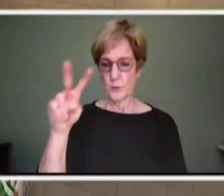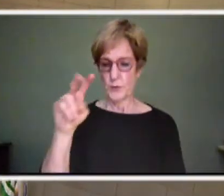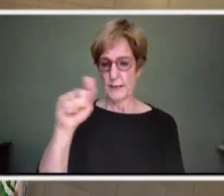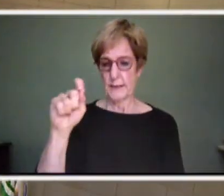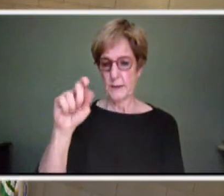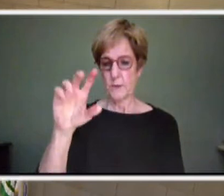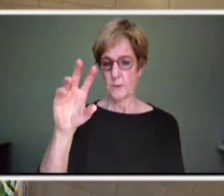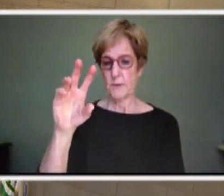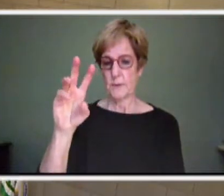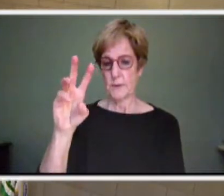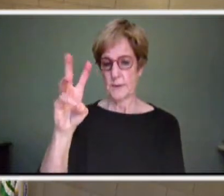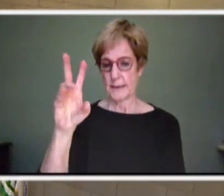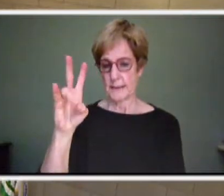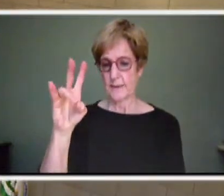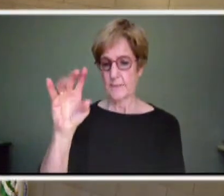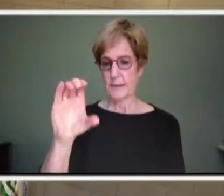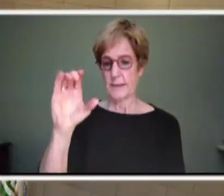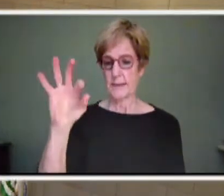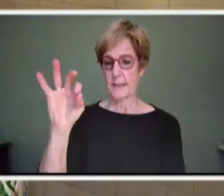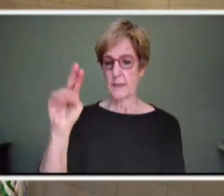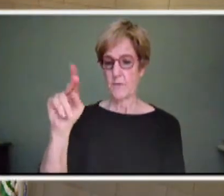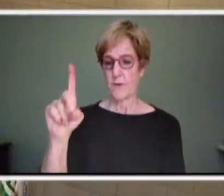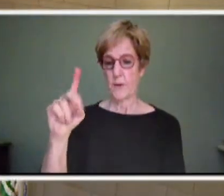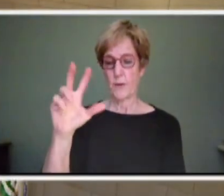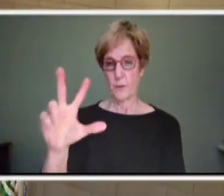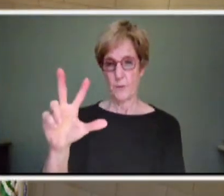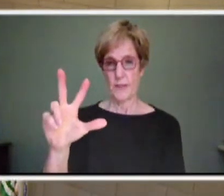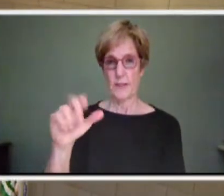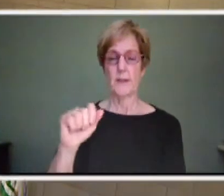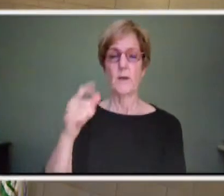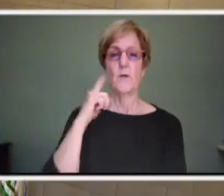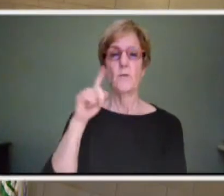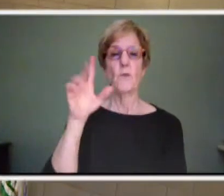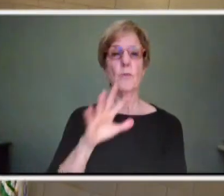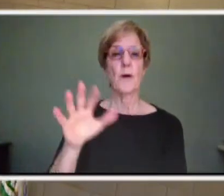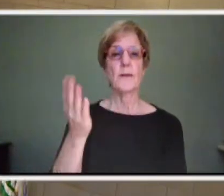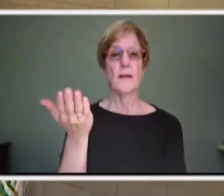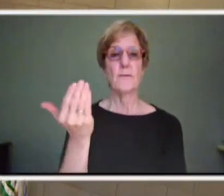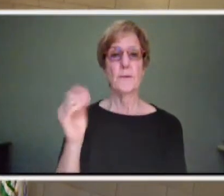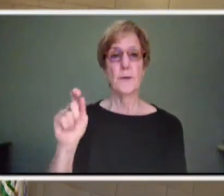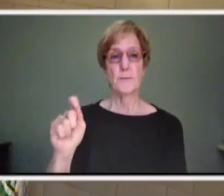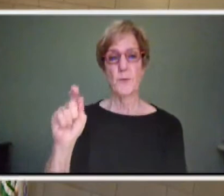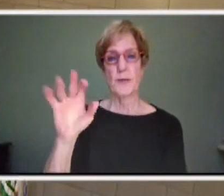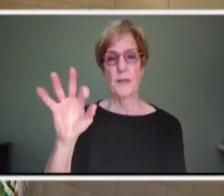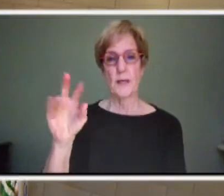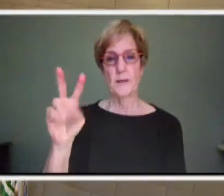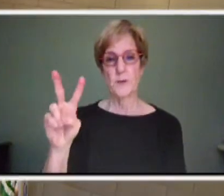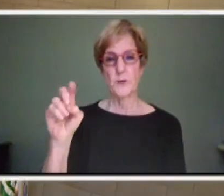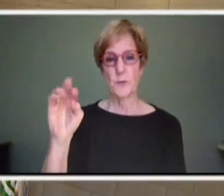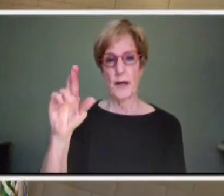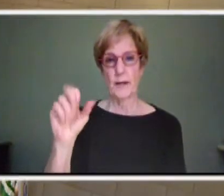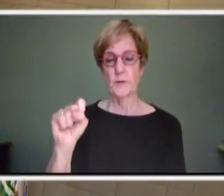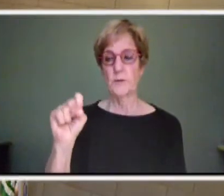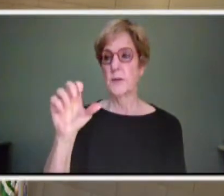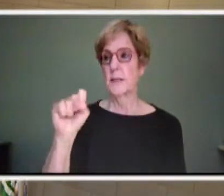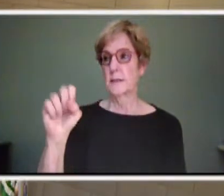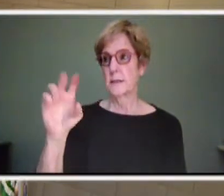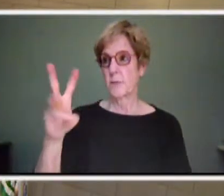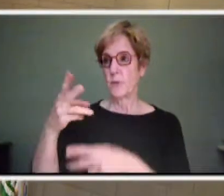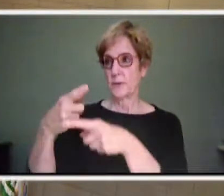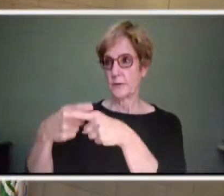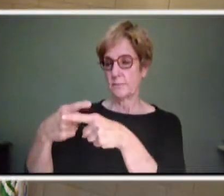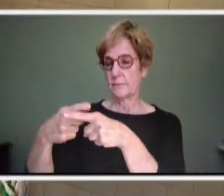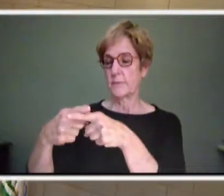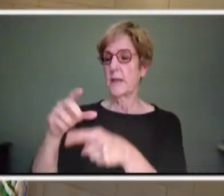2022-067 by CC Fund 3-LLC for approximately 15.92 acres located at the southwest intersection of Sam Wilson